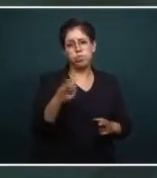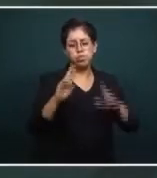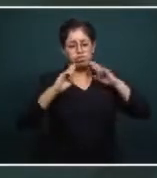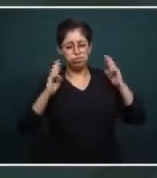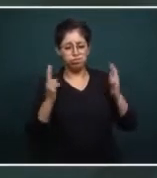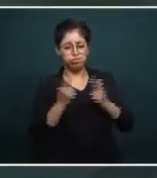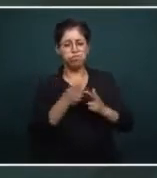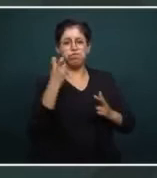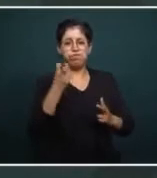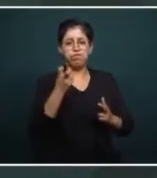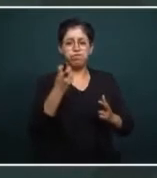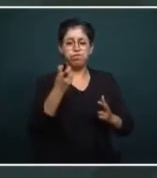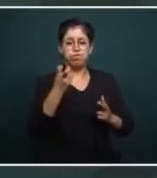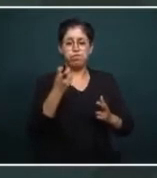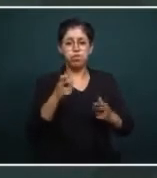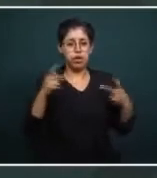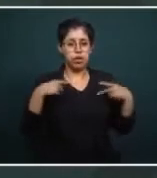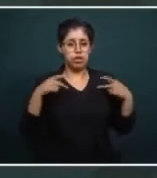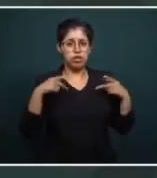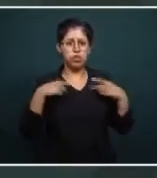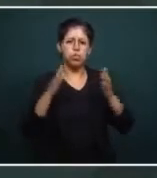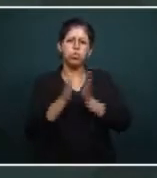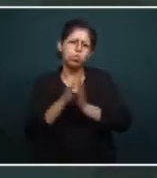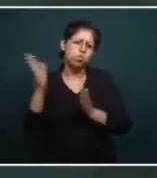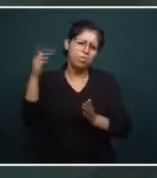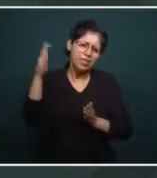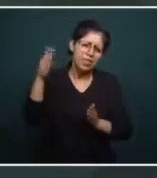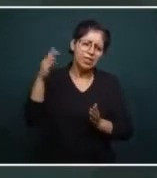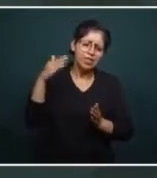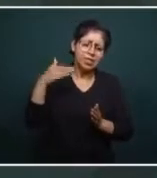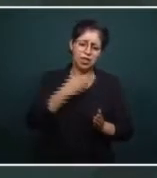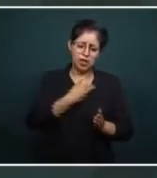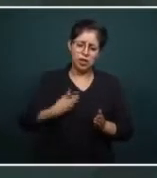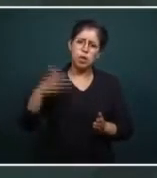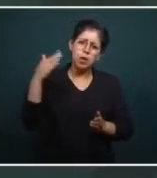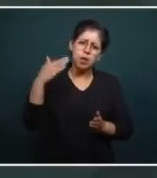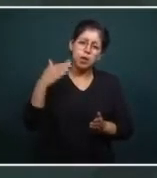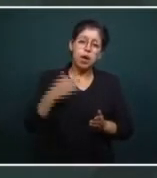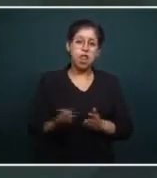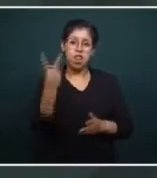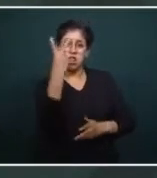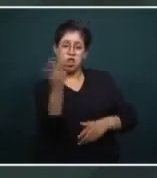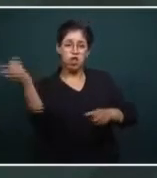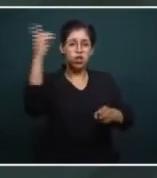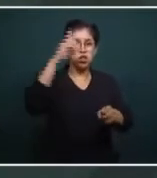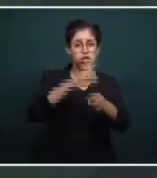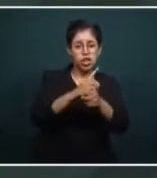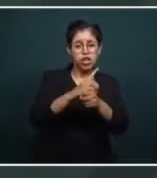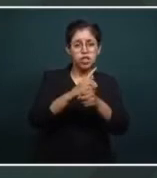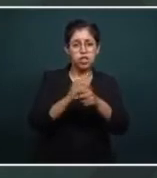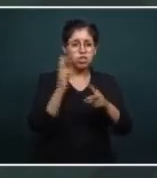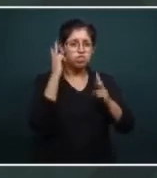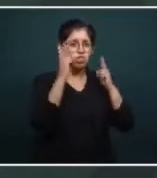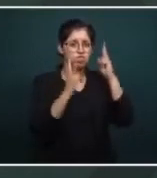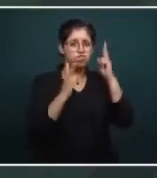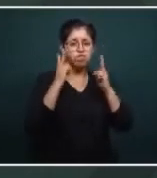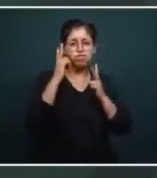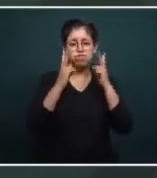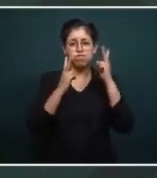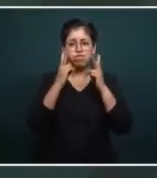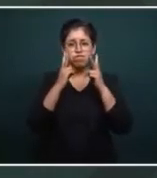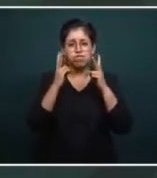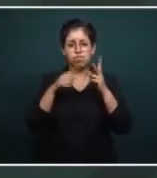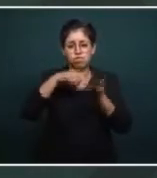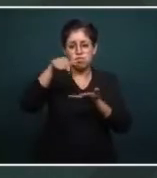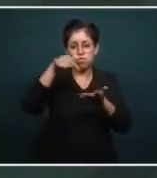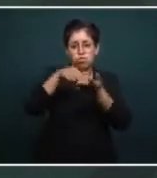It's because of that. Hemos estado We've been recorriendo 2 días traveling 2 days esta región for del this Estado de region